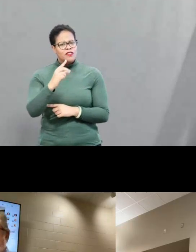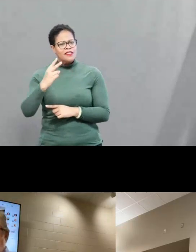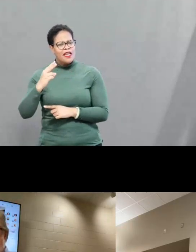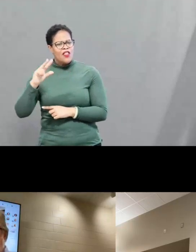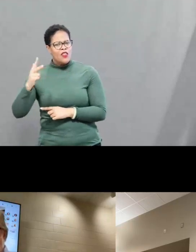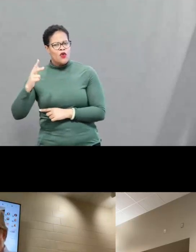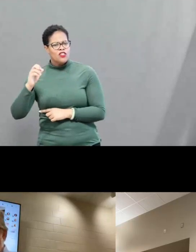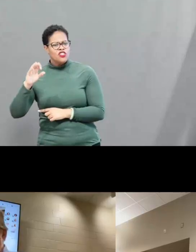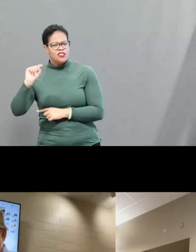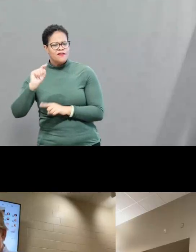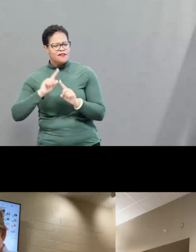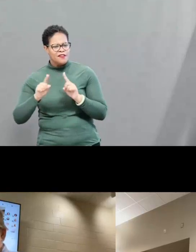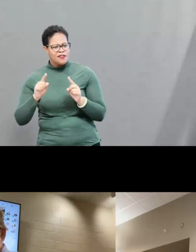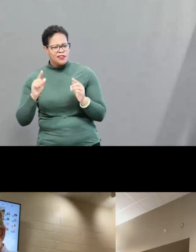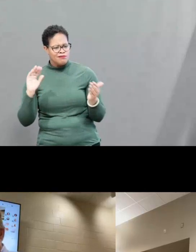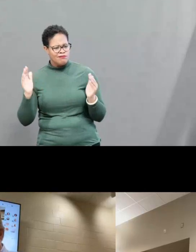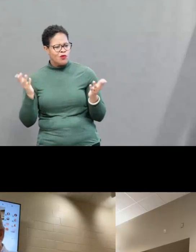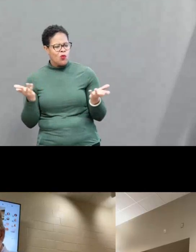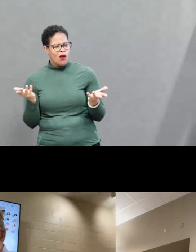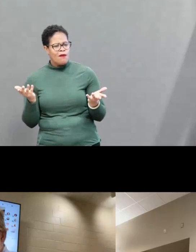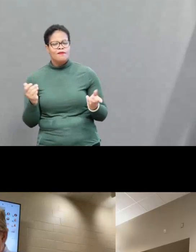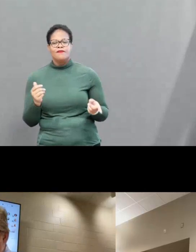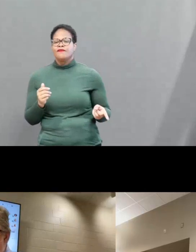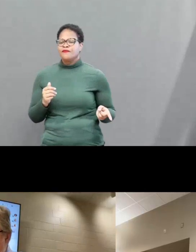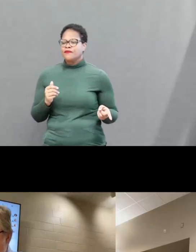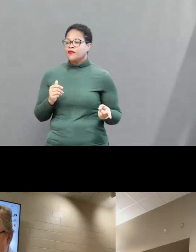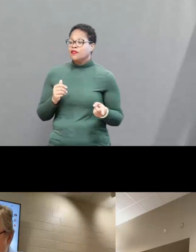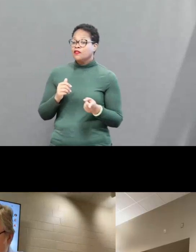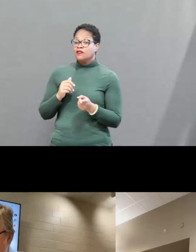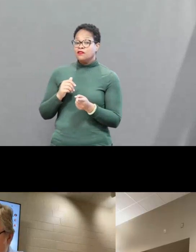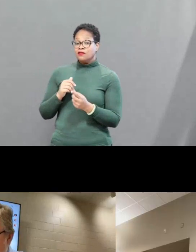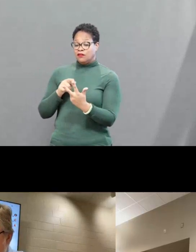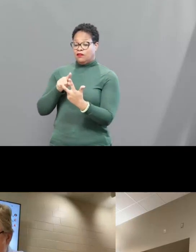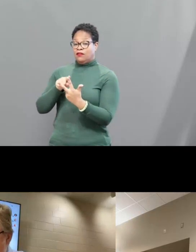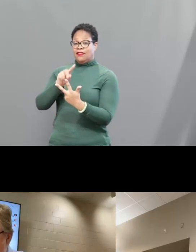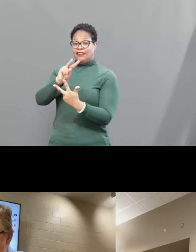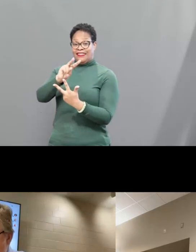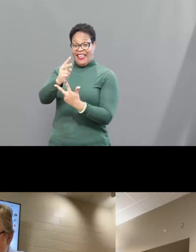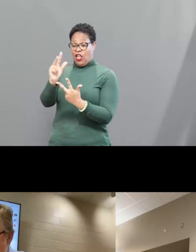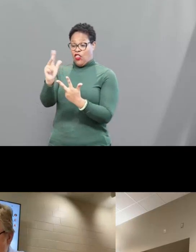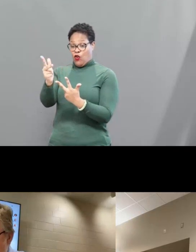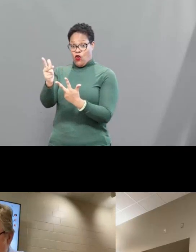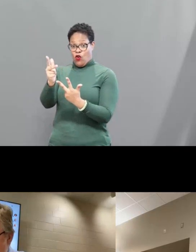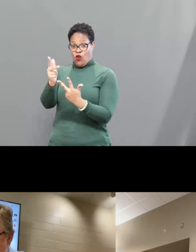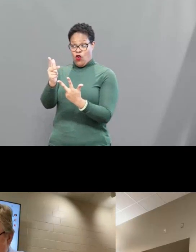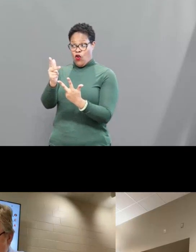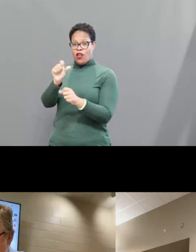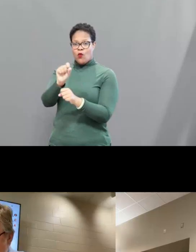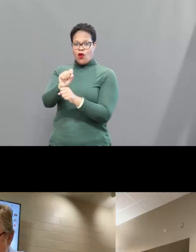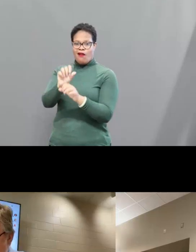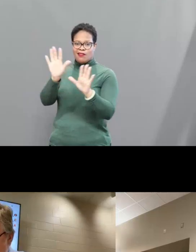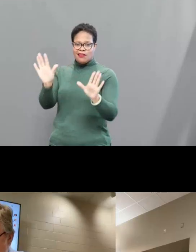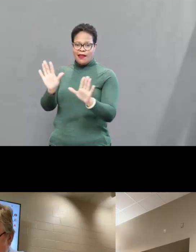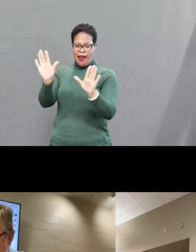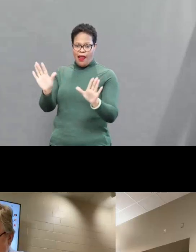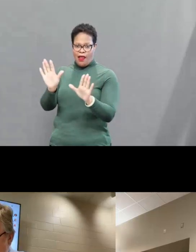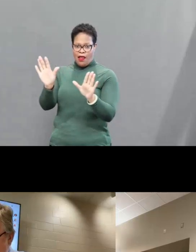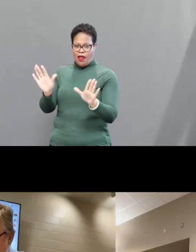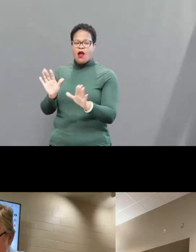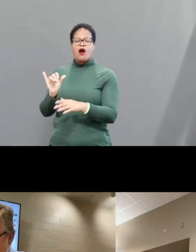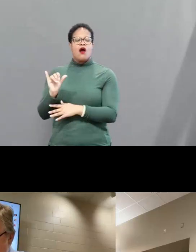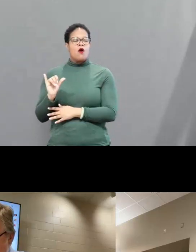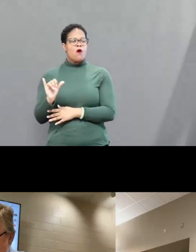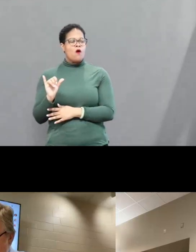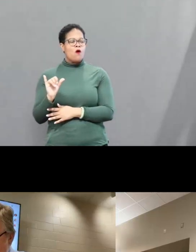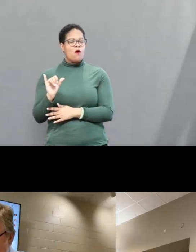shift? It's basically, second and third shift work on Sundays. Okay.